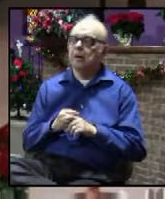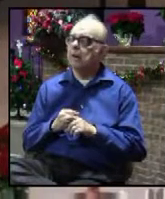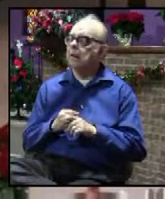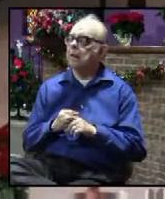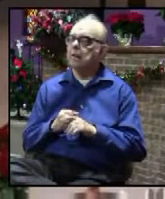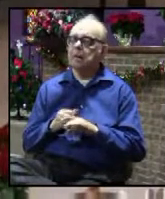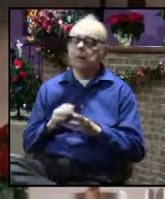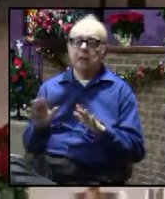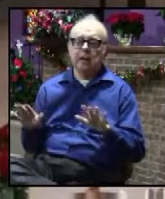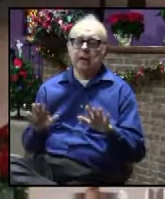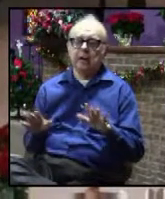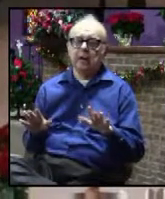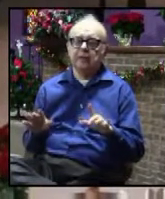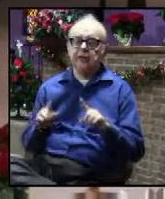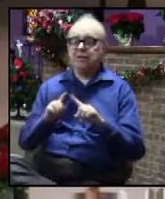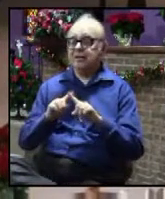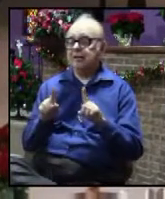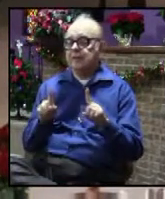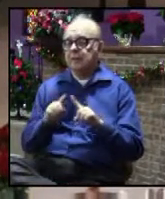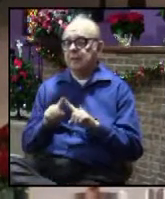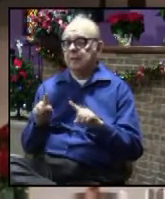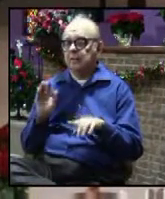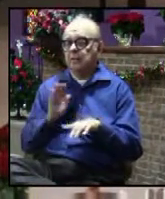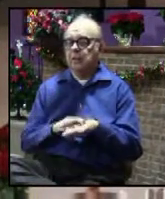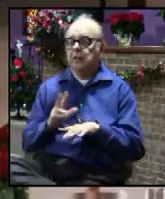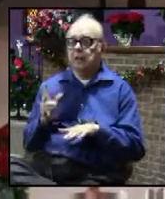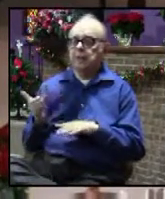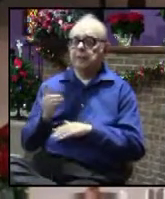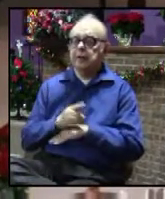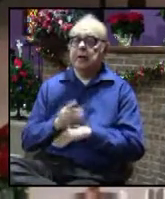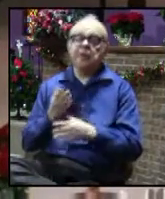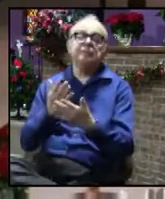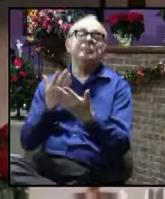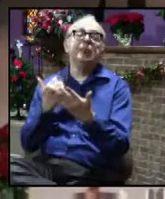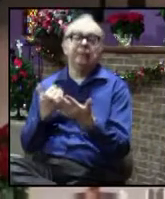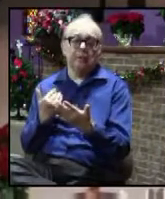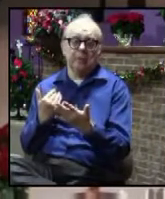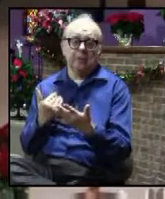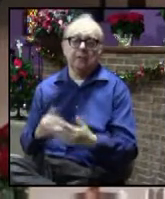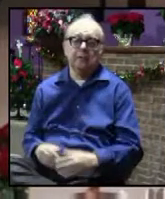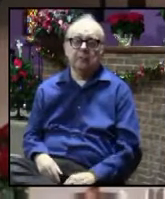that sounded different than 3 days ago,